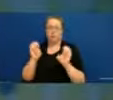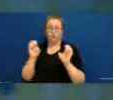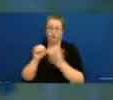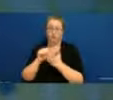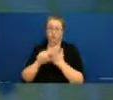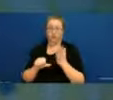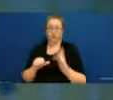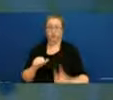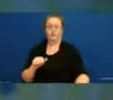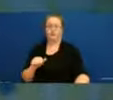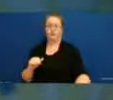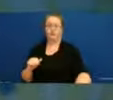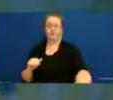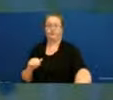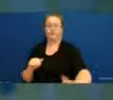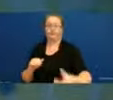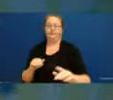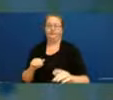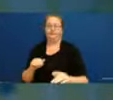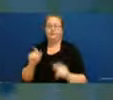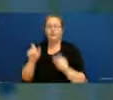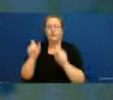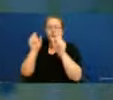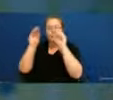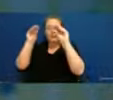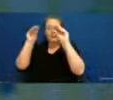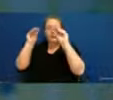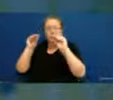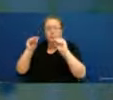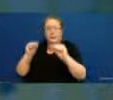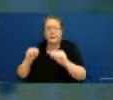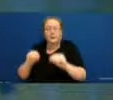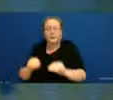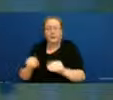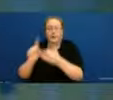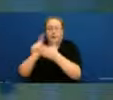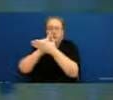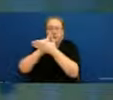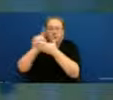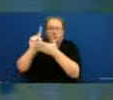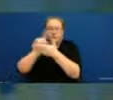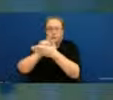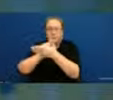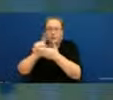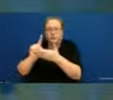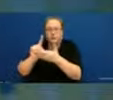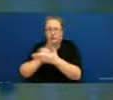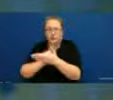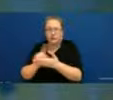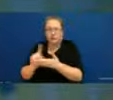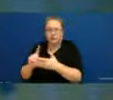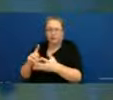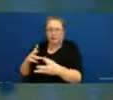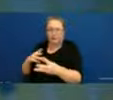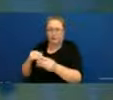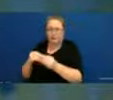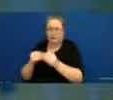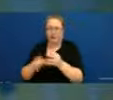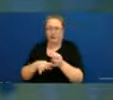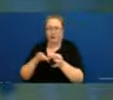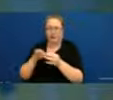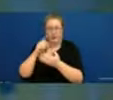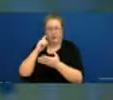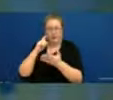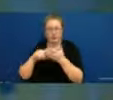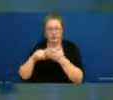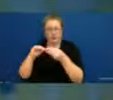or emergency surgeries. And on the next page, it's very small, you'll see what we've been doing week to week in terms of our weekly